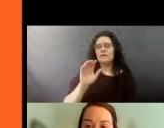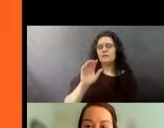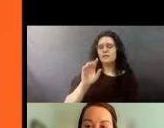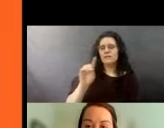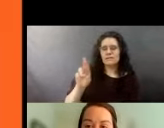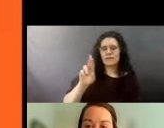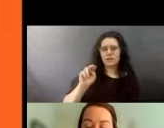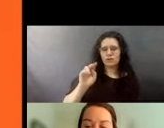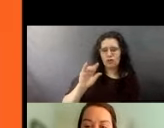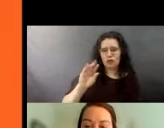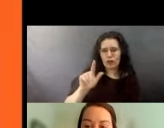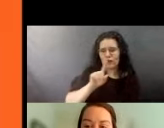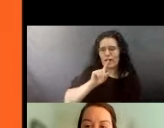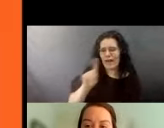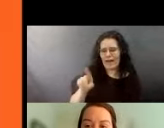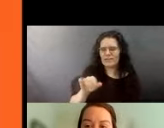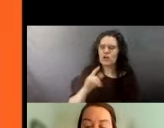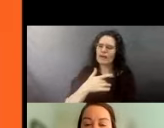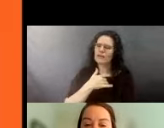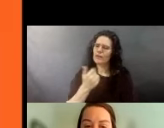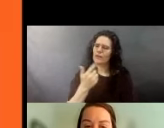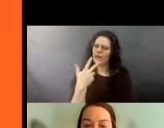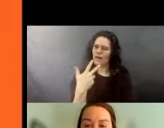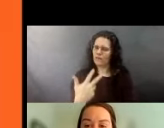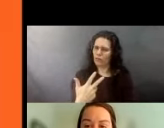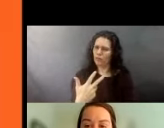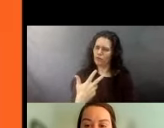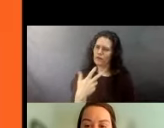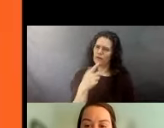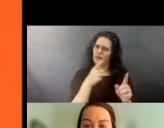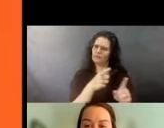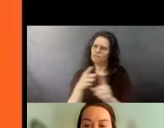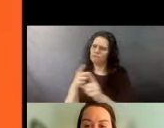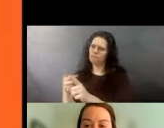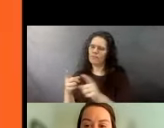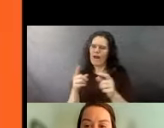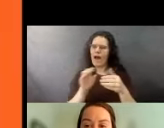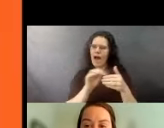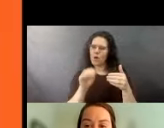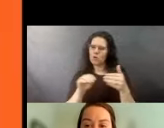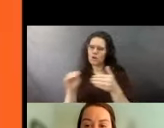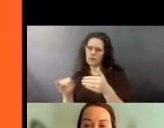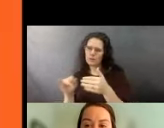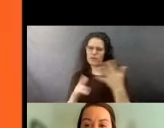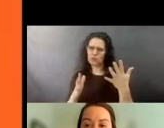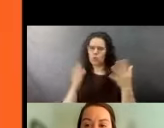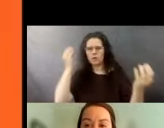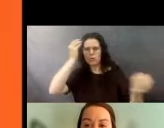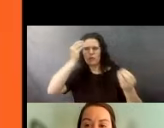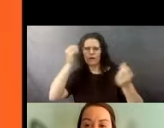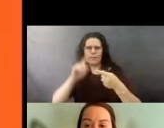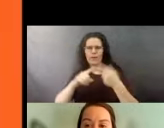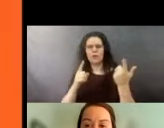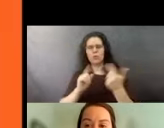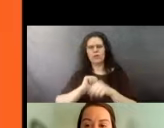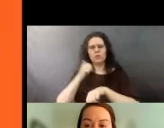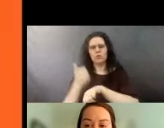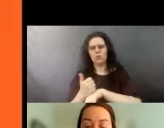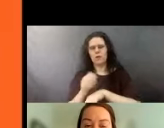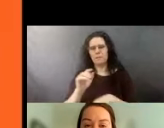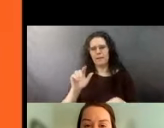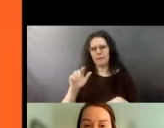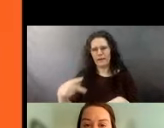buckets in terms of outcomes that you would want to consider when you're designing a medical legal partnership. The first is you want to show that